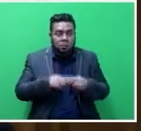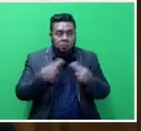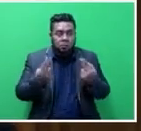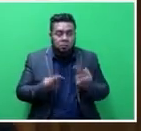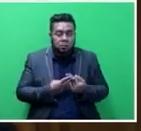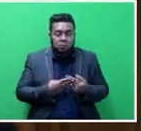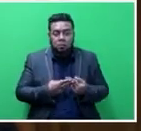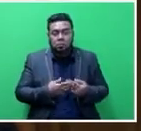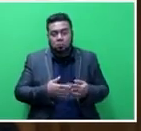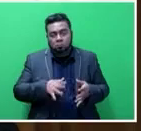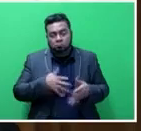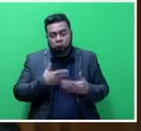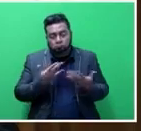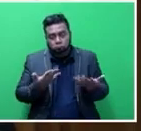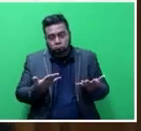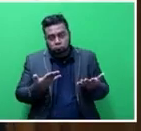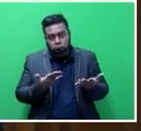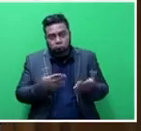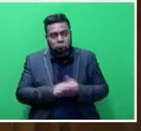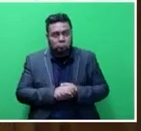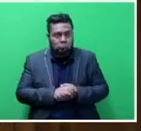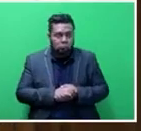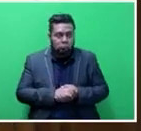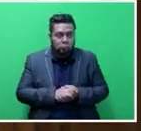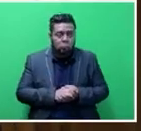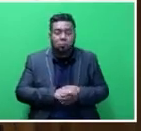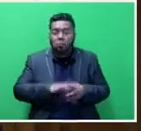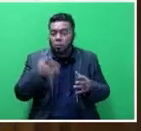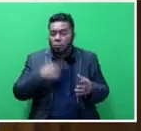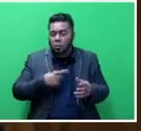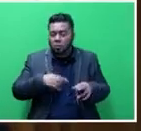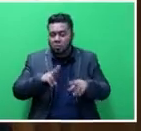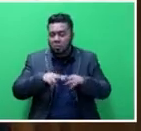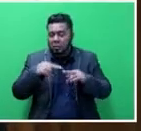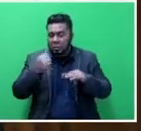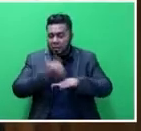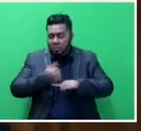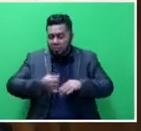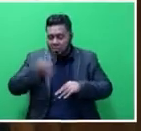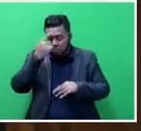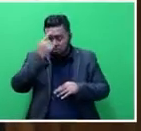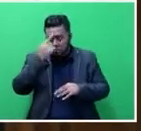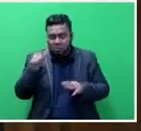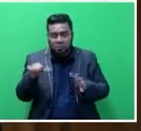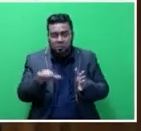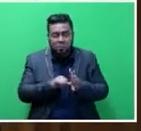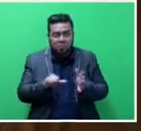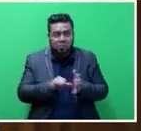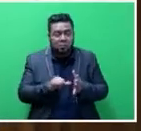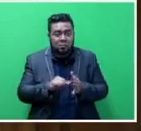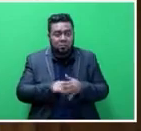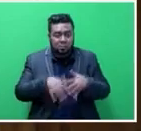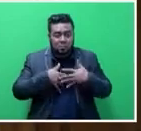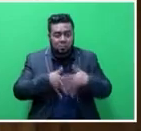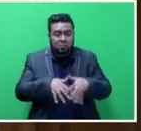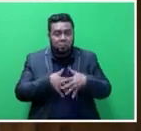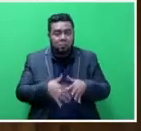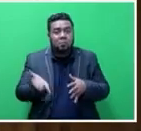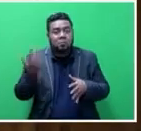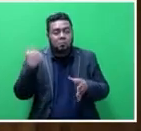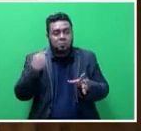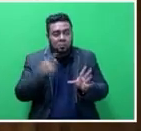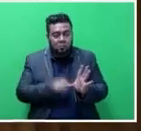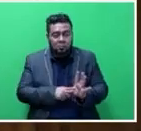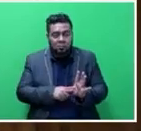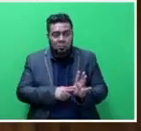left disappointed. Why does the government think that it was so hard to convince the public last year to adhere to